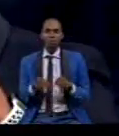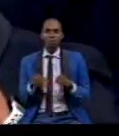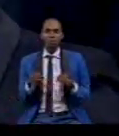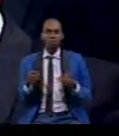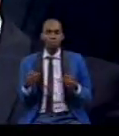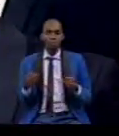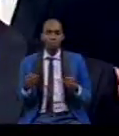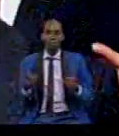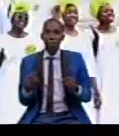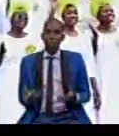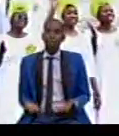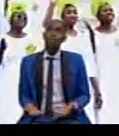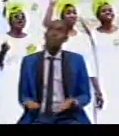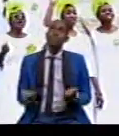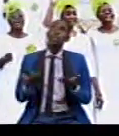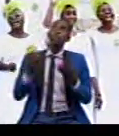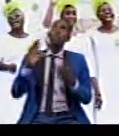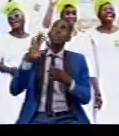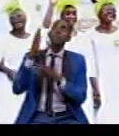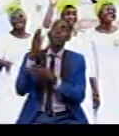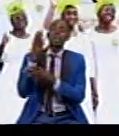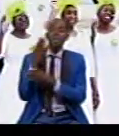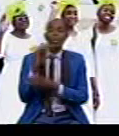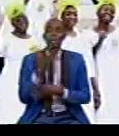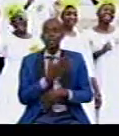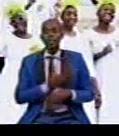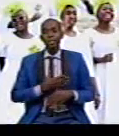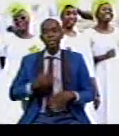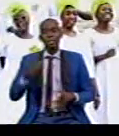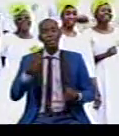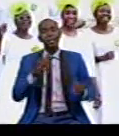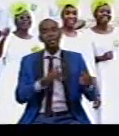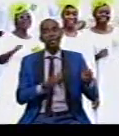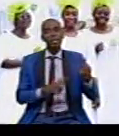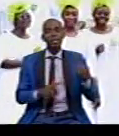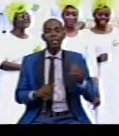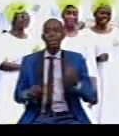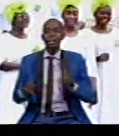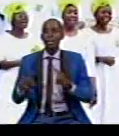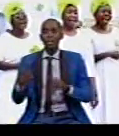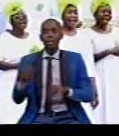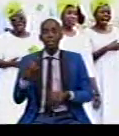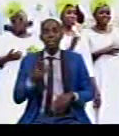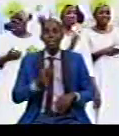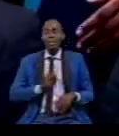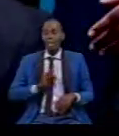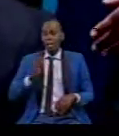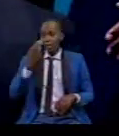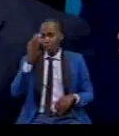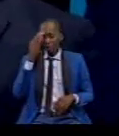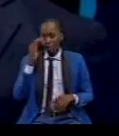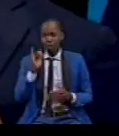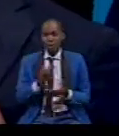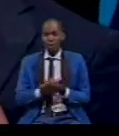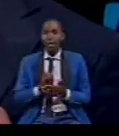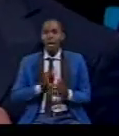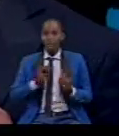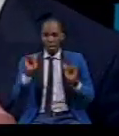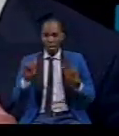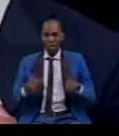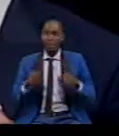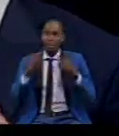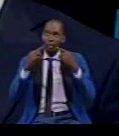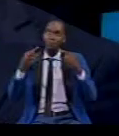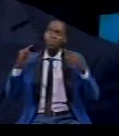when the times of regeneration and the time of transformation shall come from